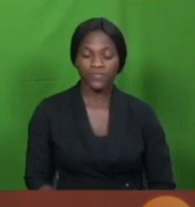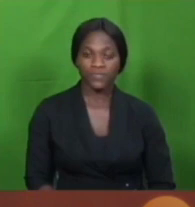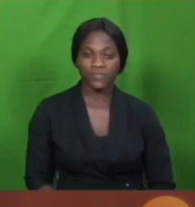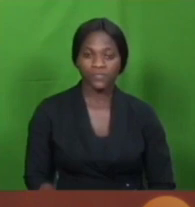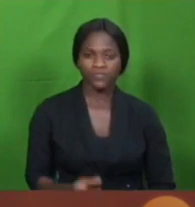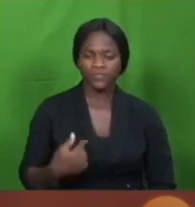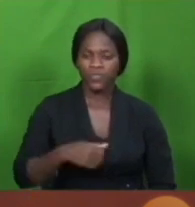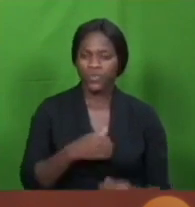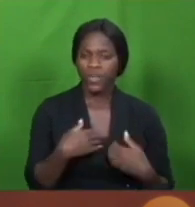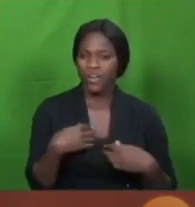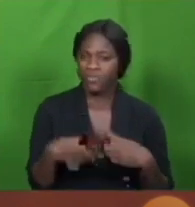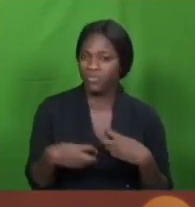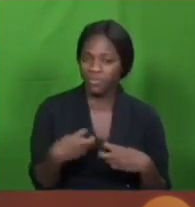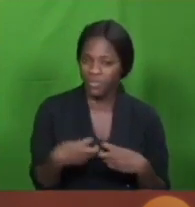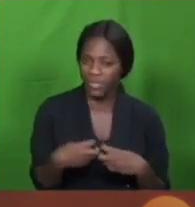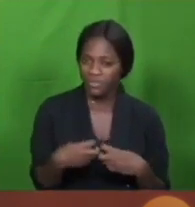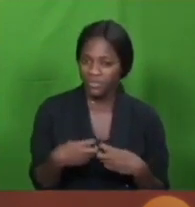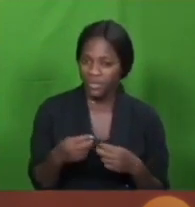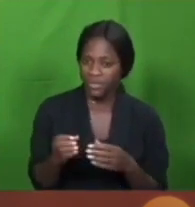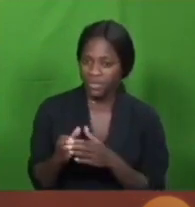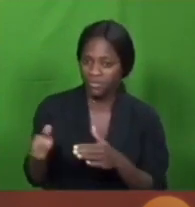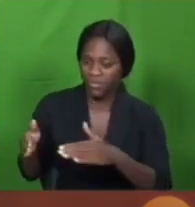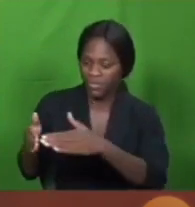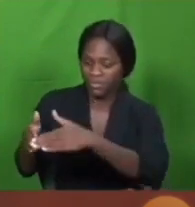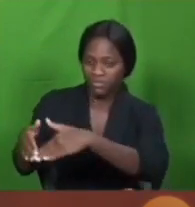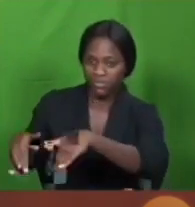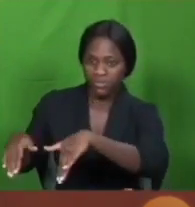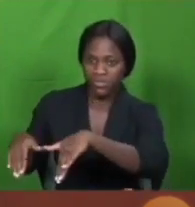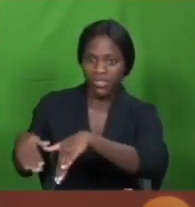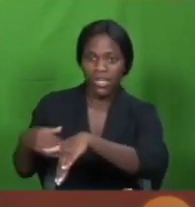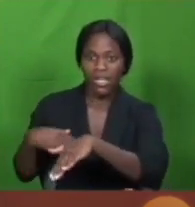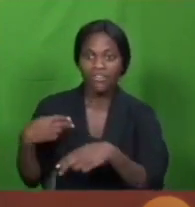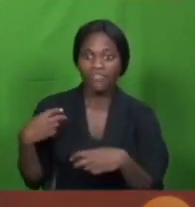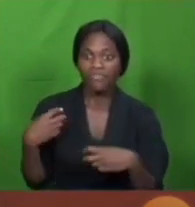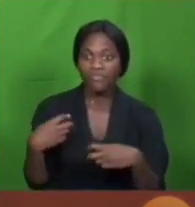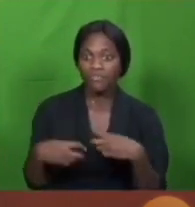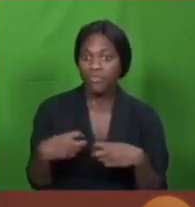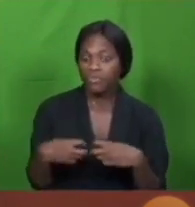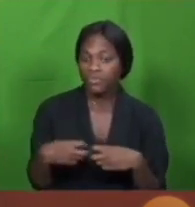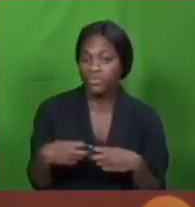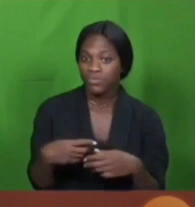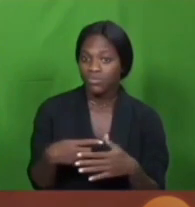The front bench of the majority have a problem with their